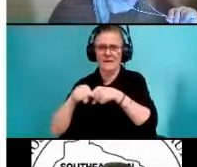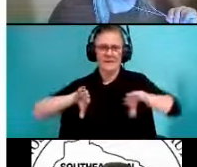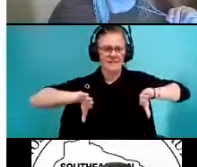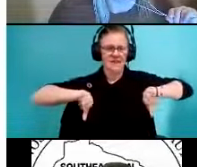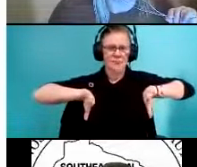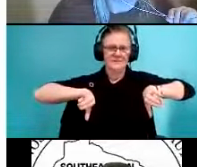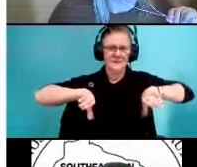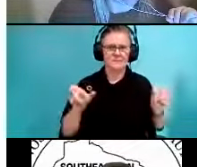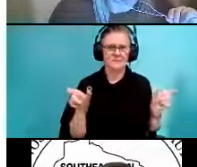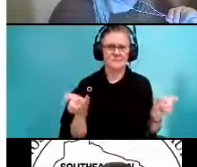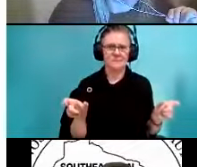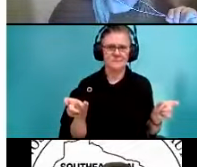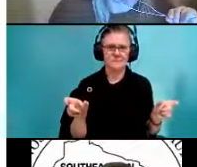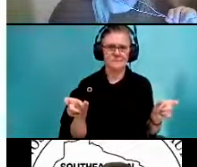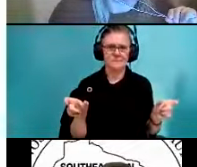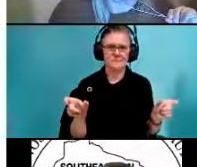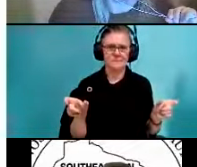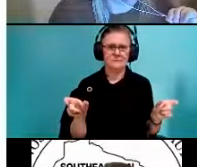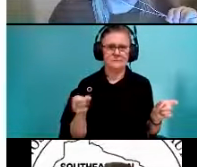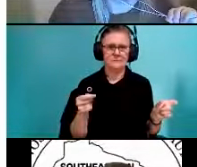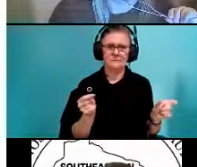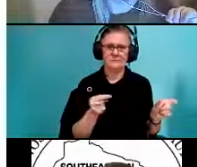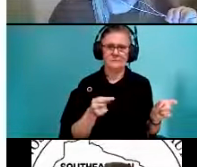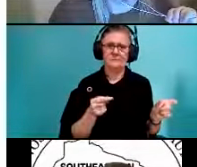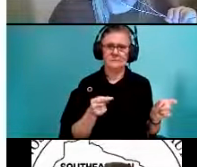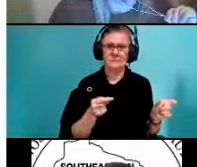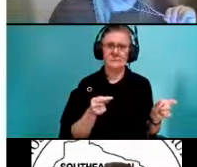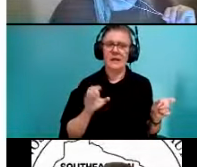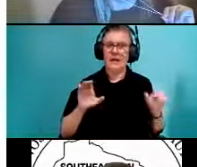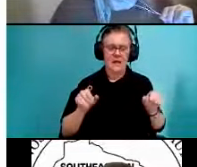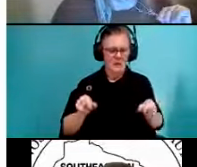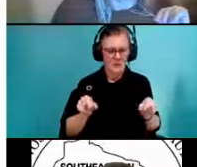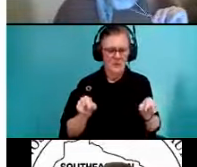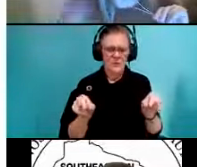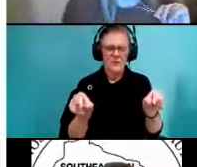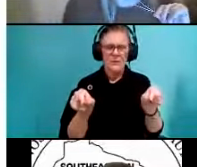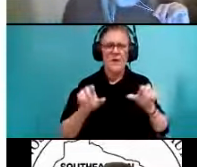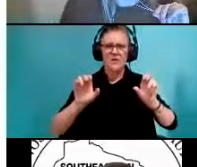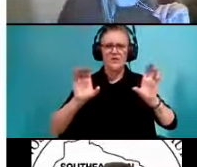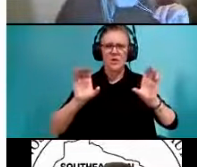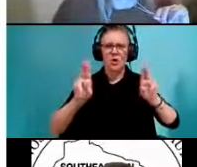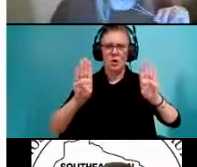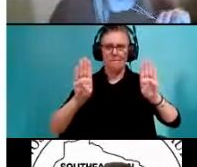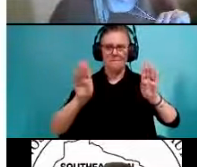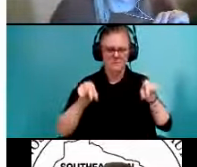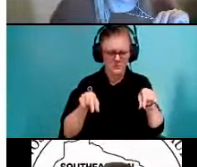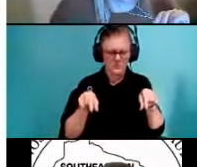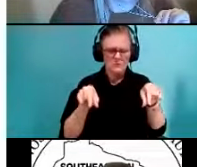outside of the roadway. And in this cross section, we are showing these curbs here. I'm going to talk a little bit more